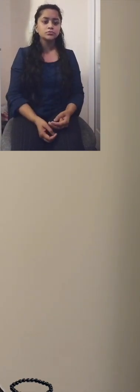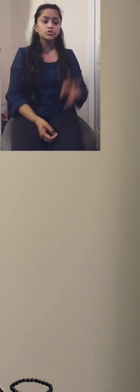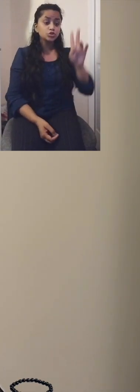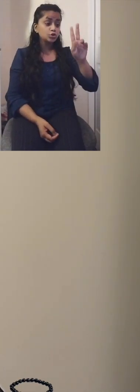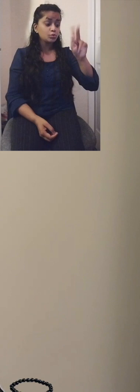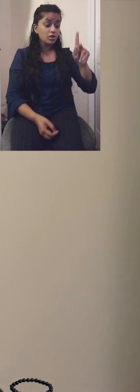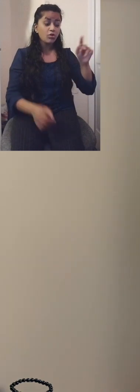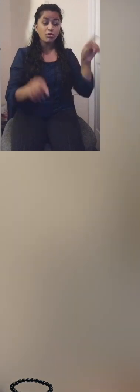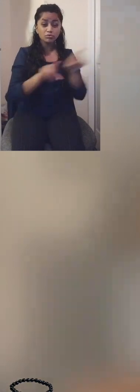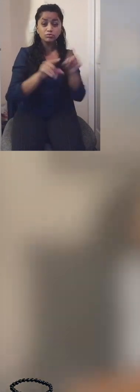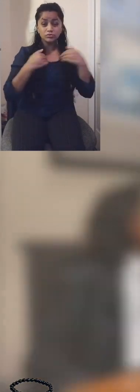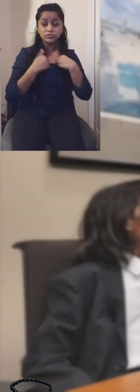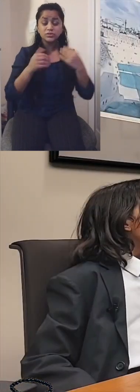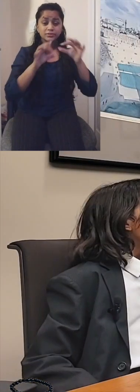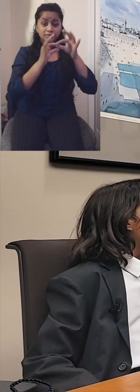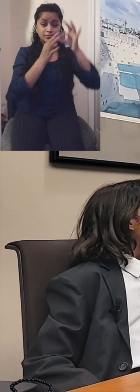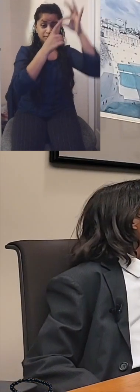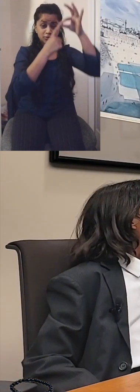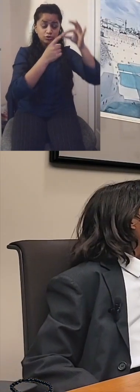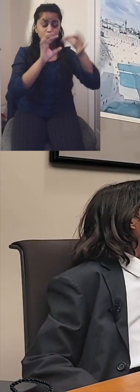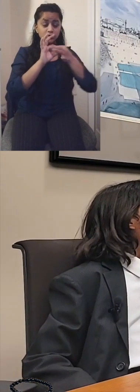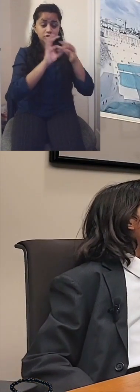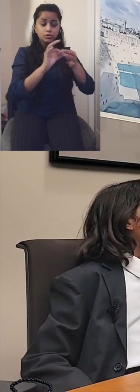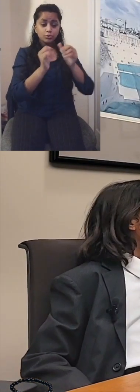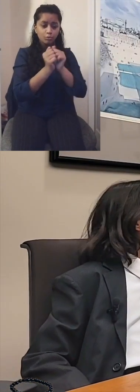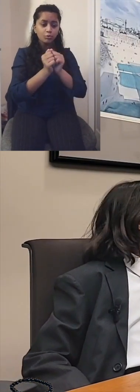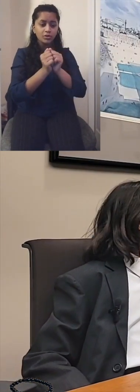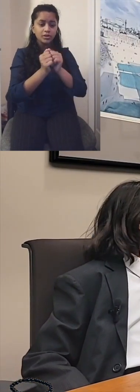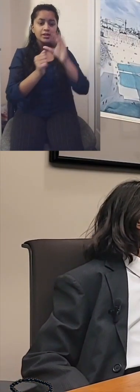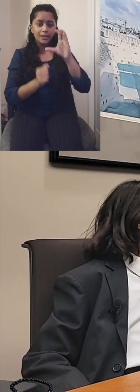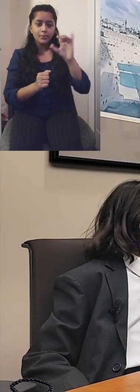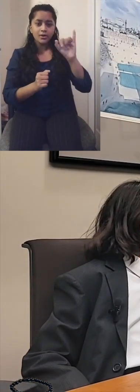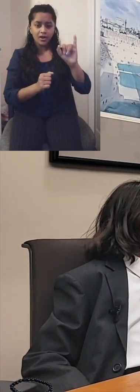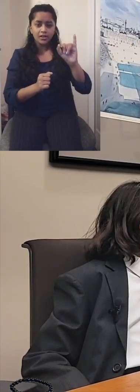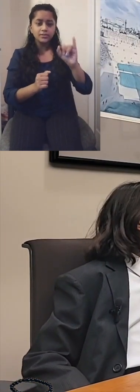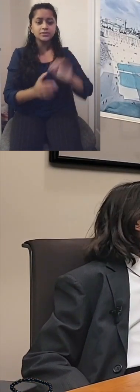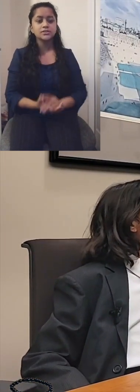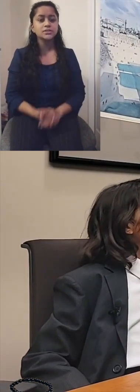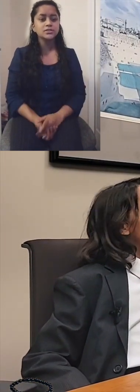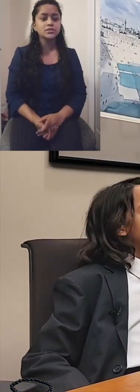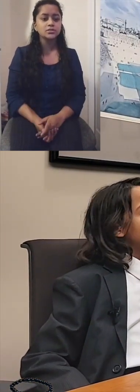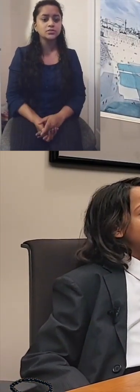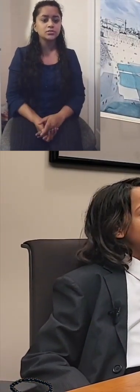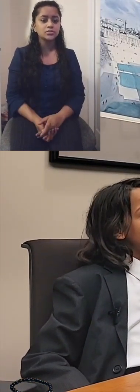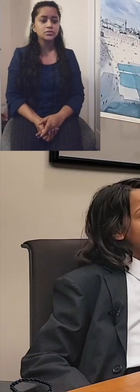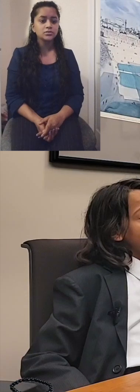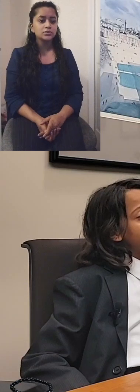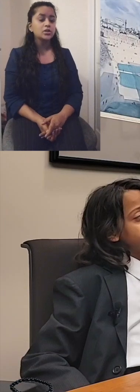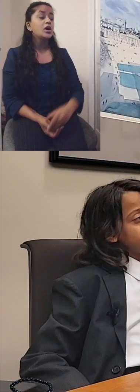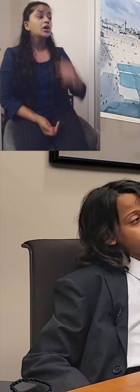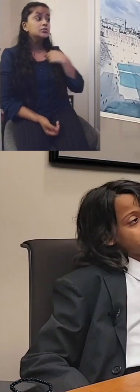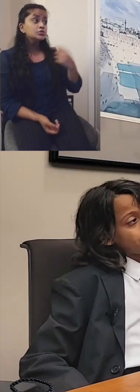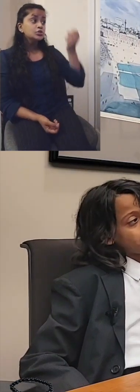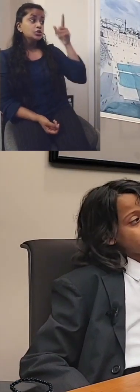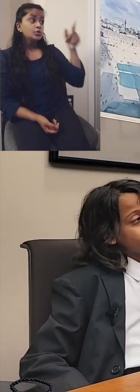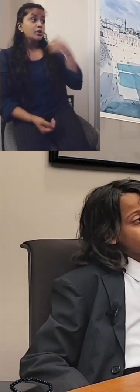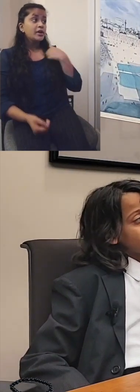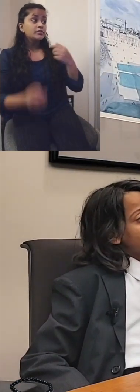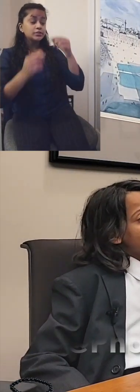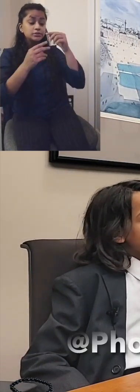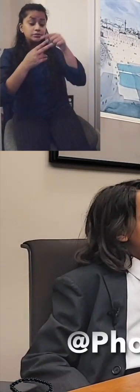Cayman Islands. So understand that we have yourself as a governor, a premier that we vote for, and a deputy